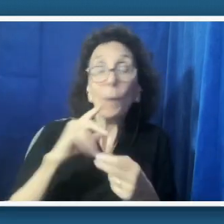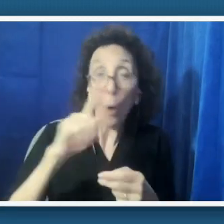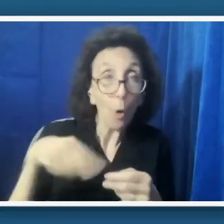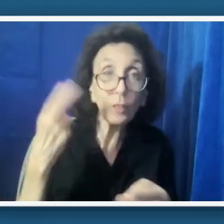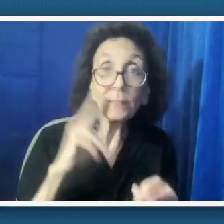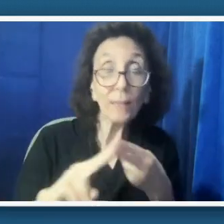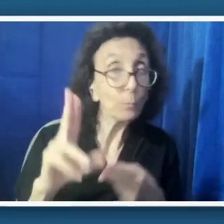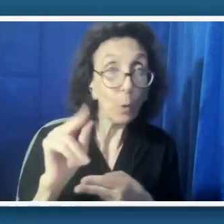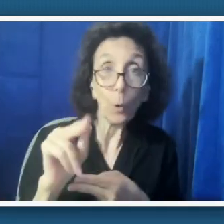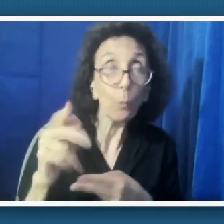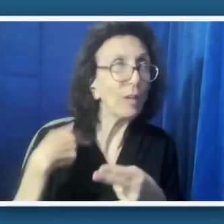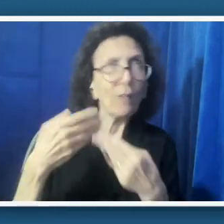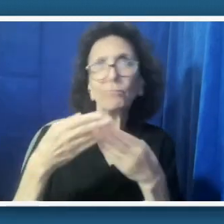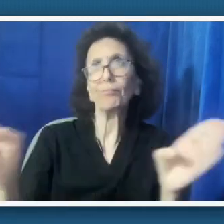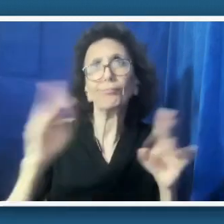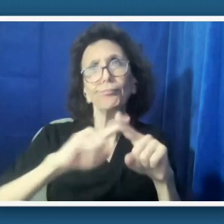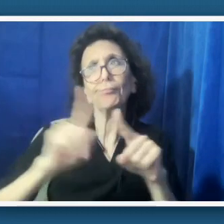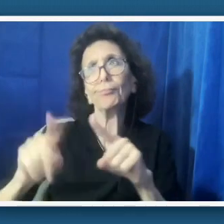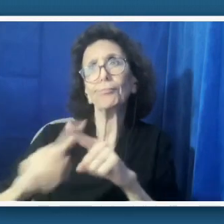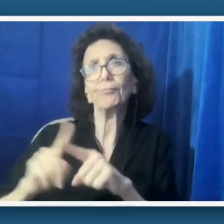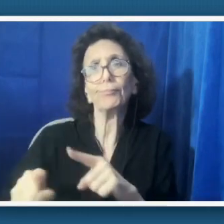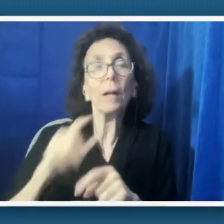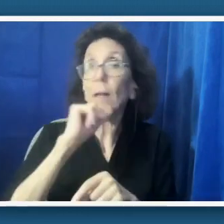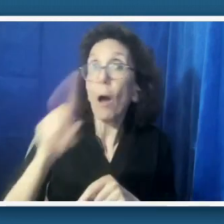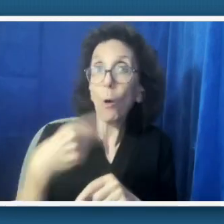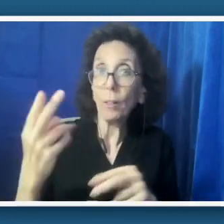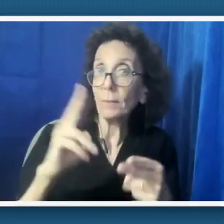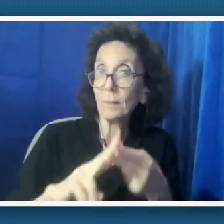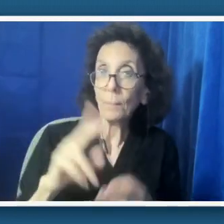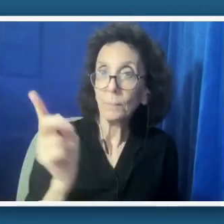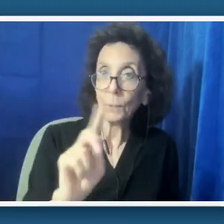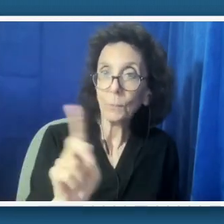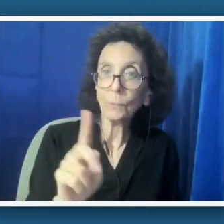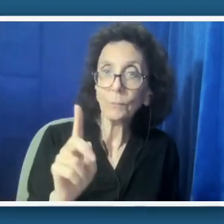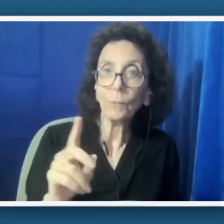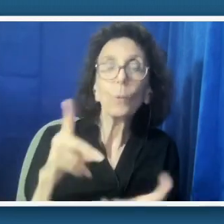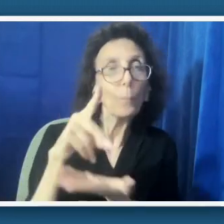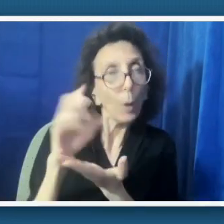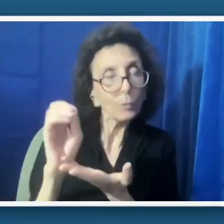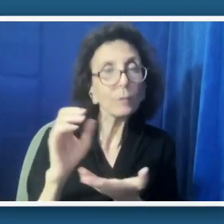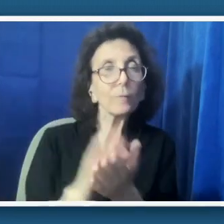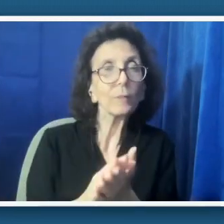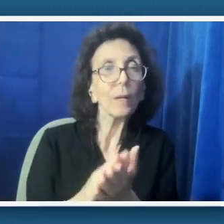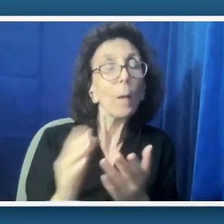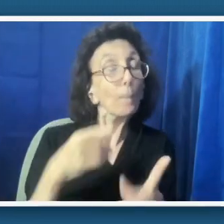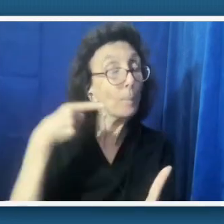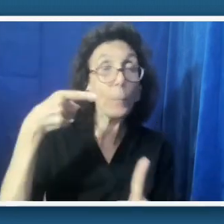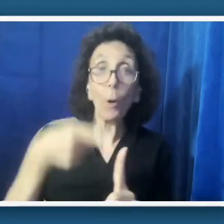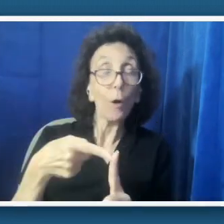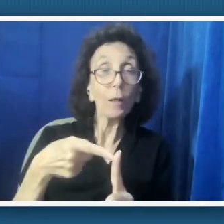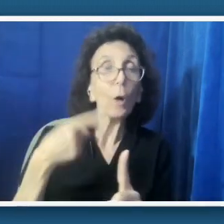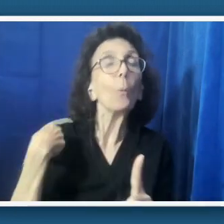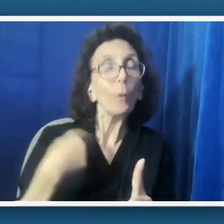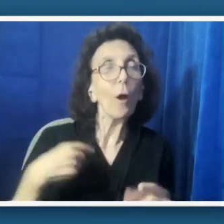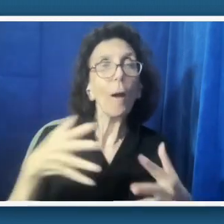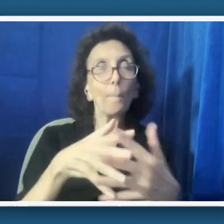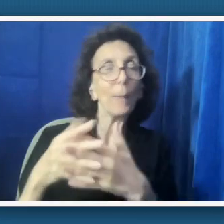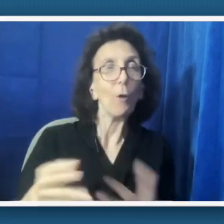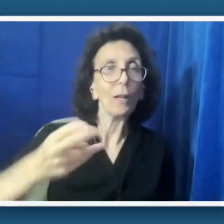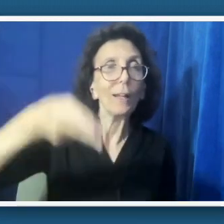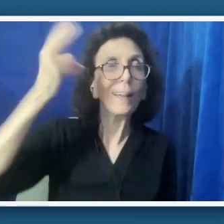we are definitely more than a stamp museum. We are, at heart, an American history